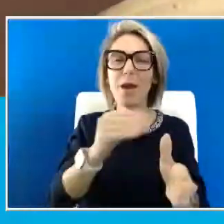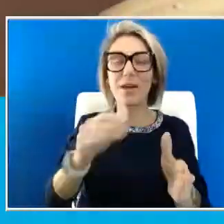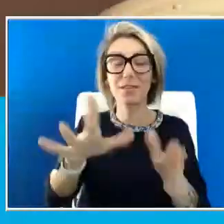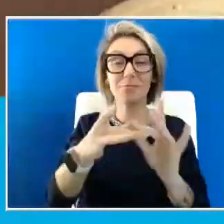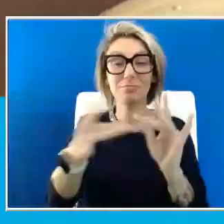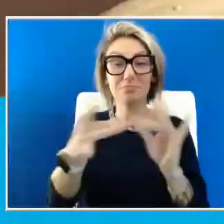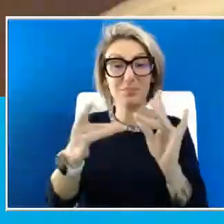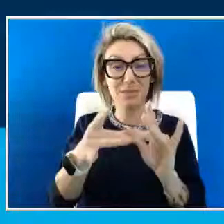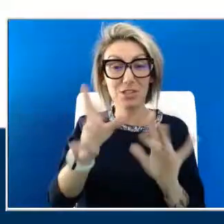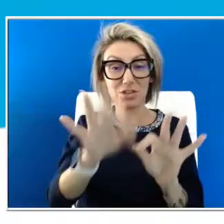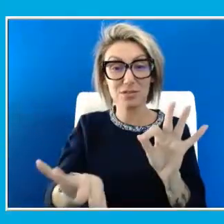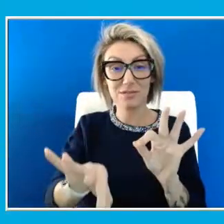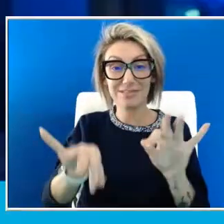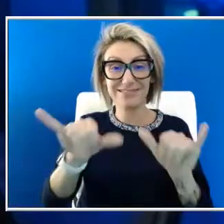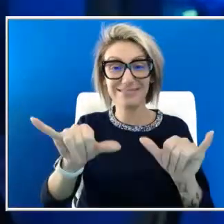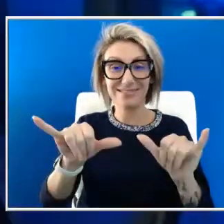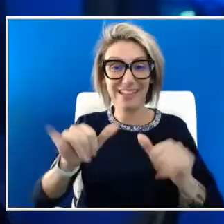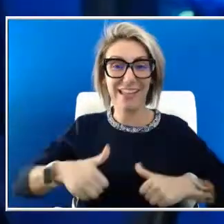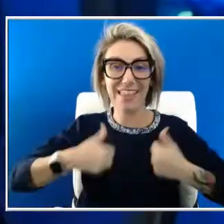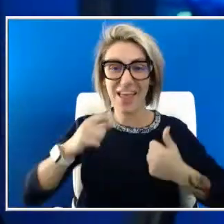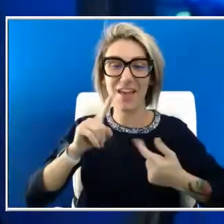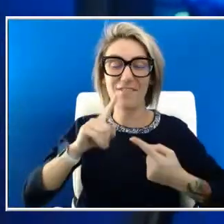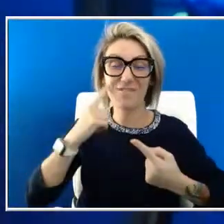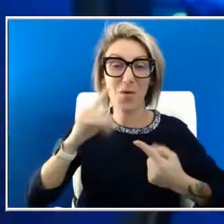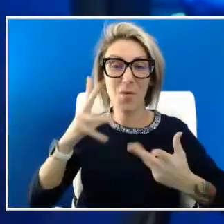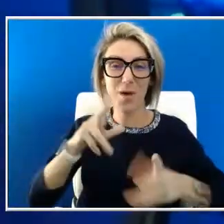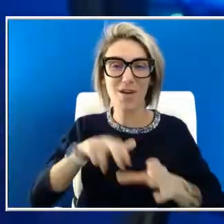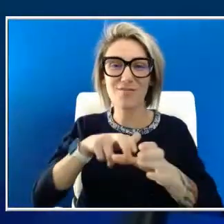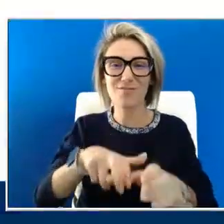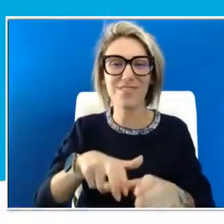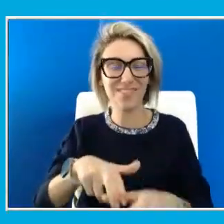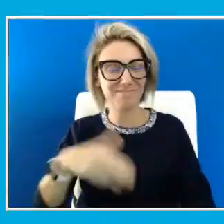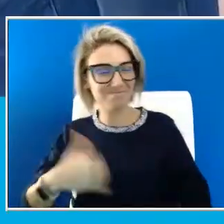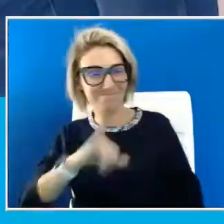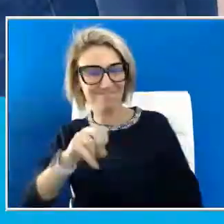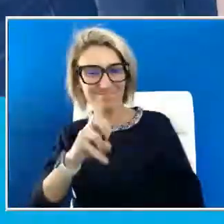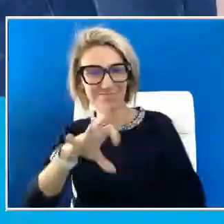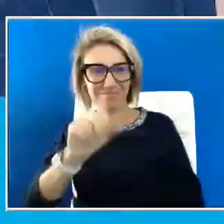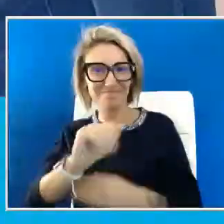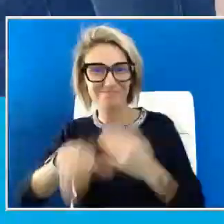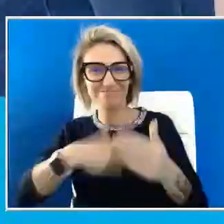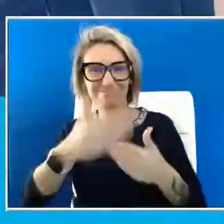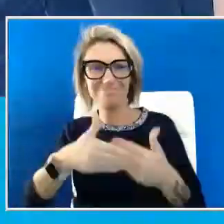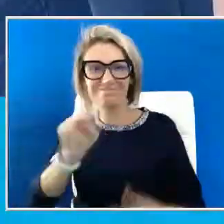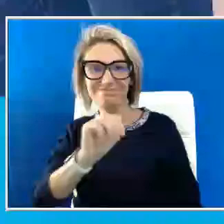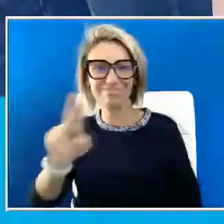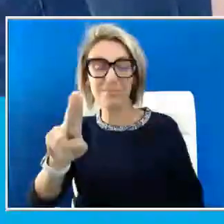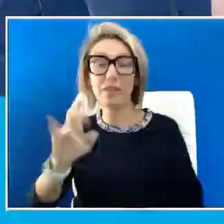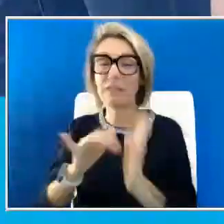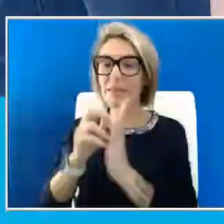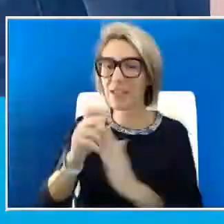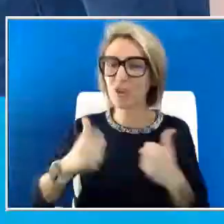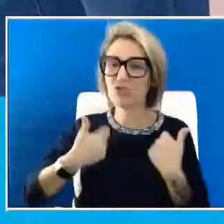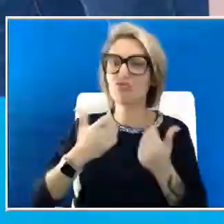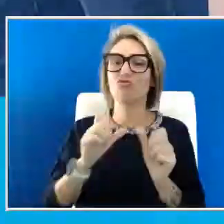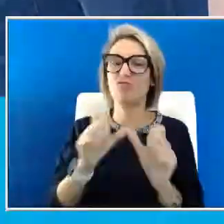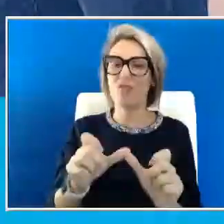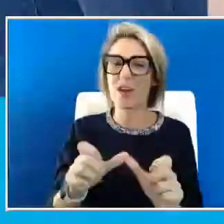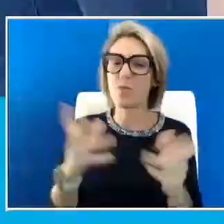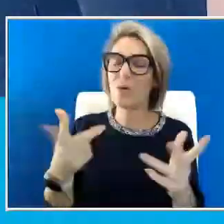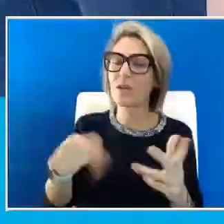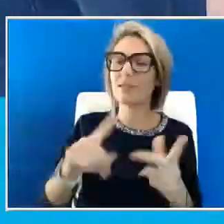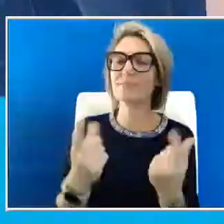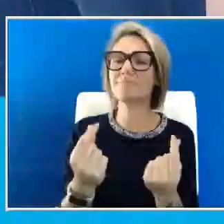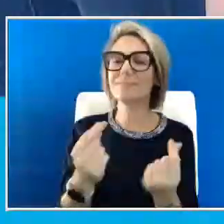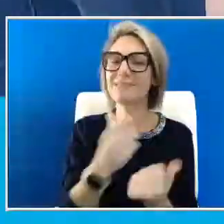stay alive to ride. I'm Jessica Lovell on the next Morning Medical Update. The cancer survivor shares what he did and wants every man